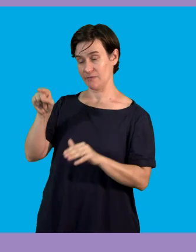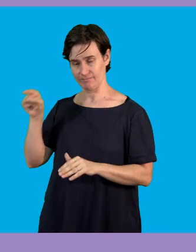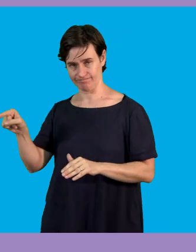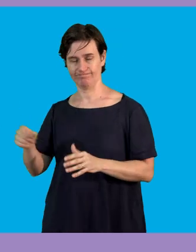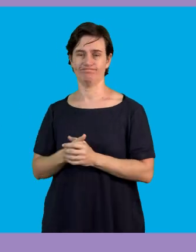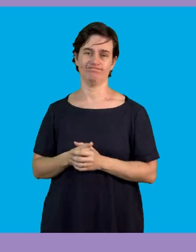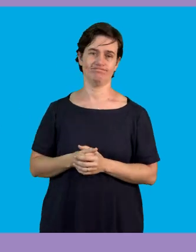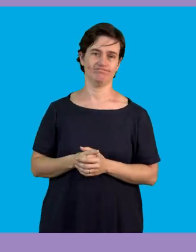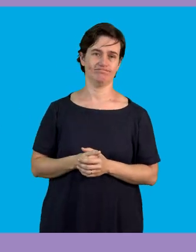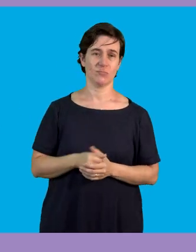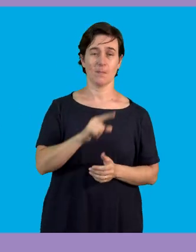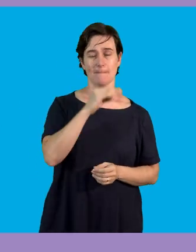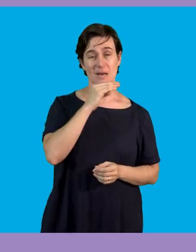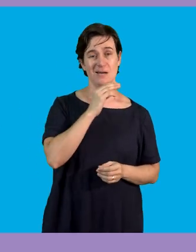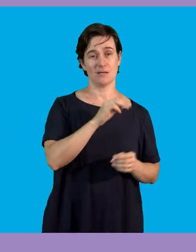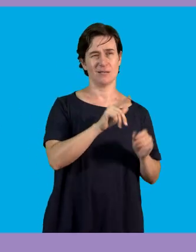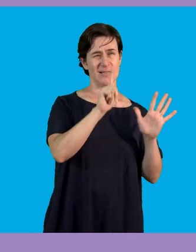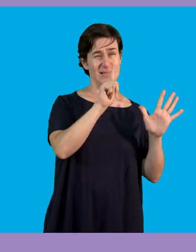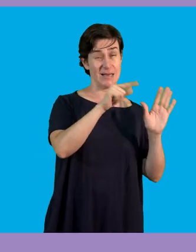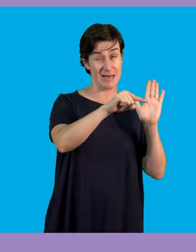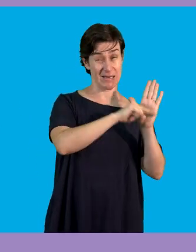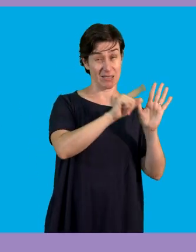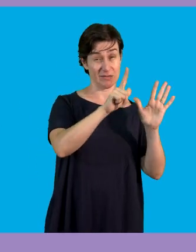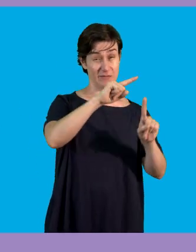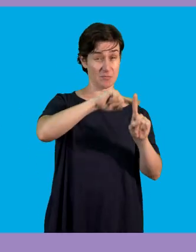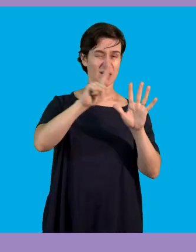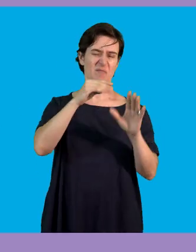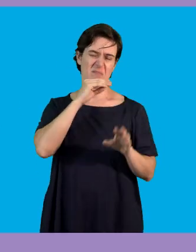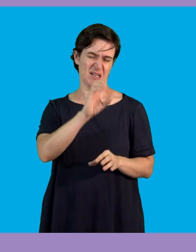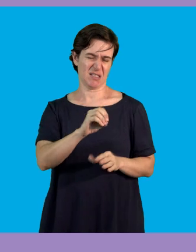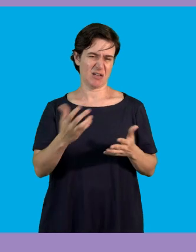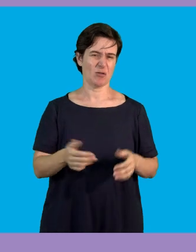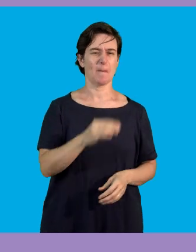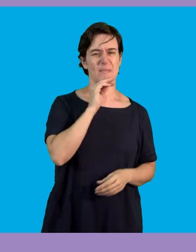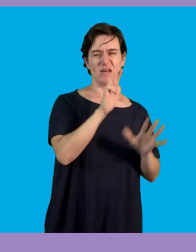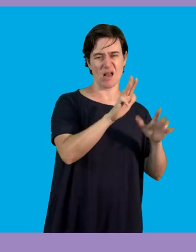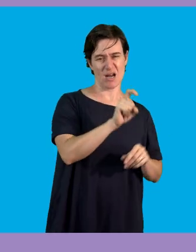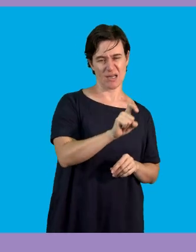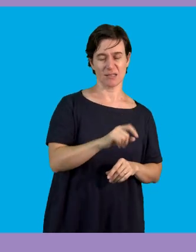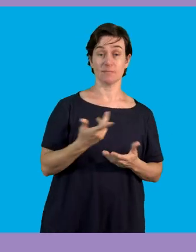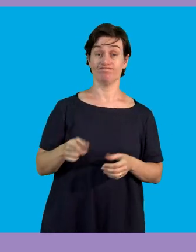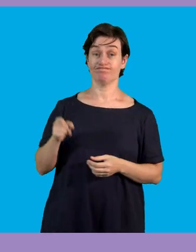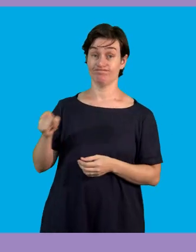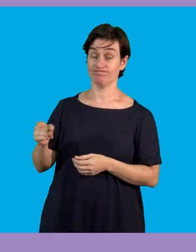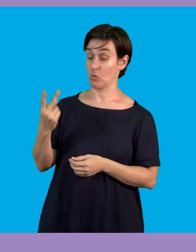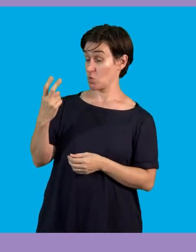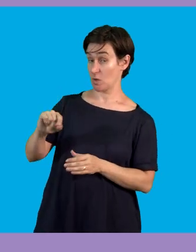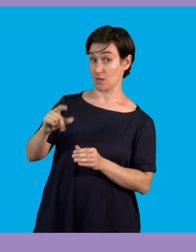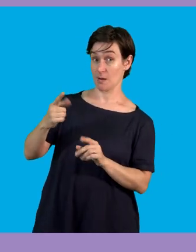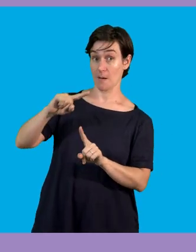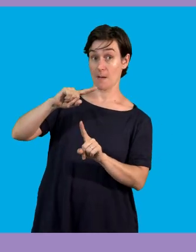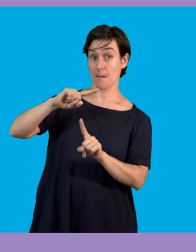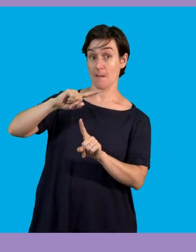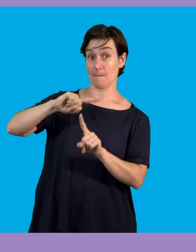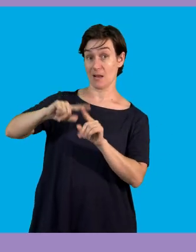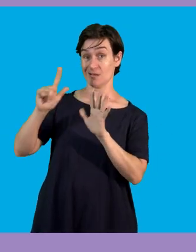right, such that 7 minus 7 gives us 0. So we remain with 9x on the left, and 20